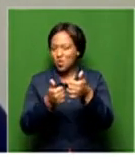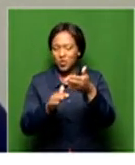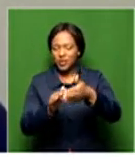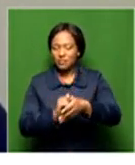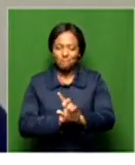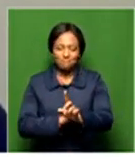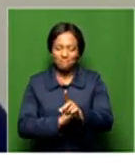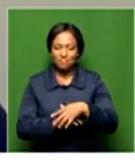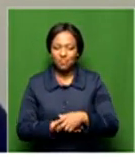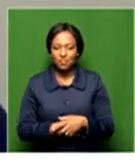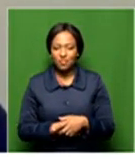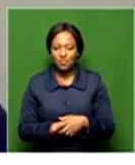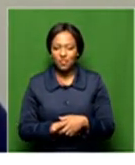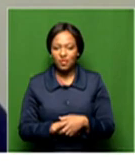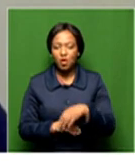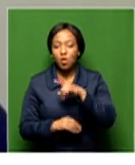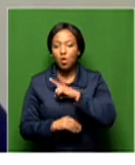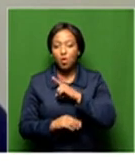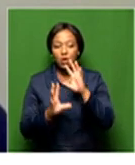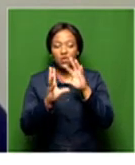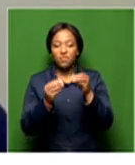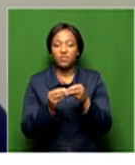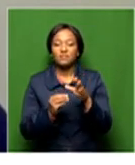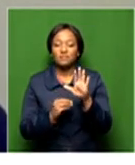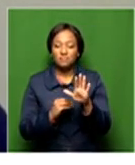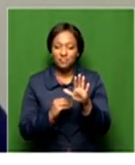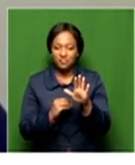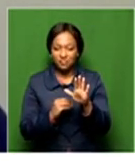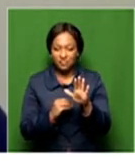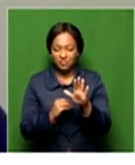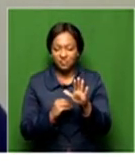because everything in hate,